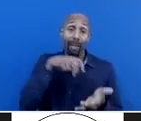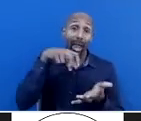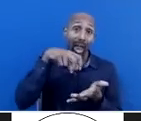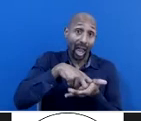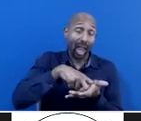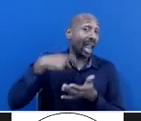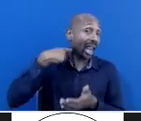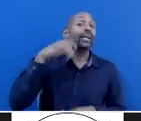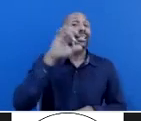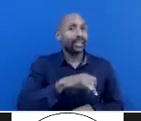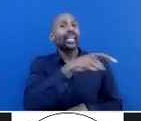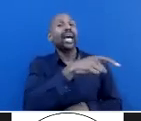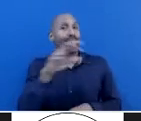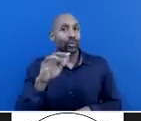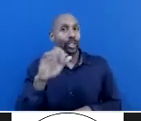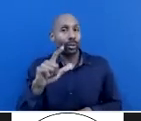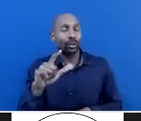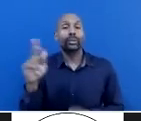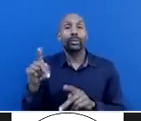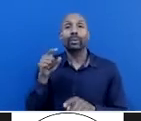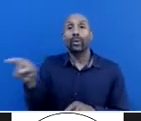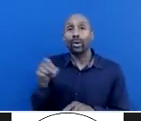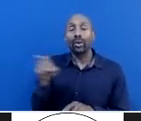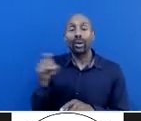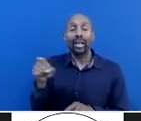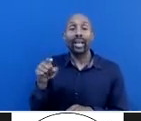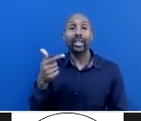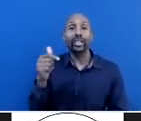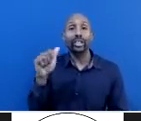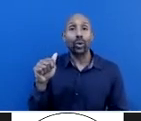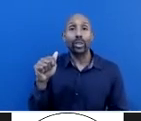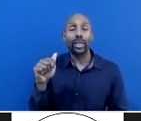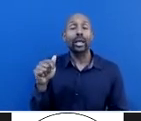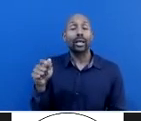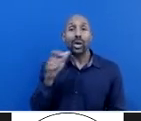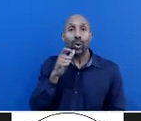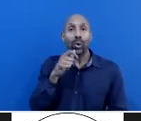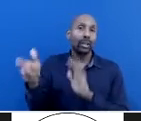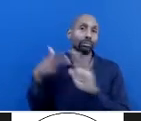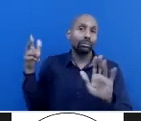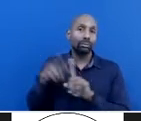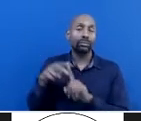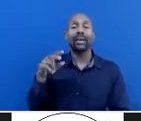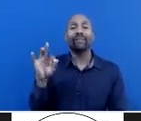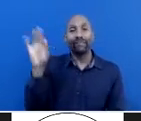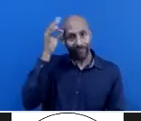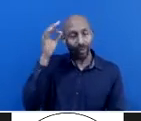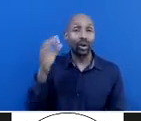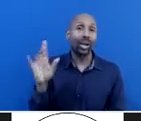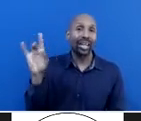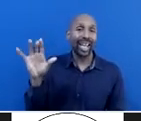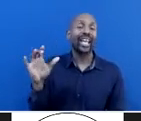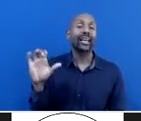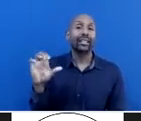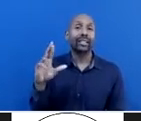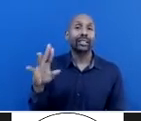those boys down in Georgia got federal hate crimes, because that was a lynching. We can all see it. It's a ritual that's been repeated and played out. I've never